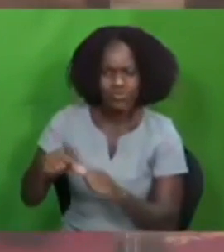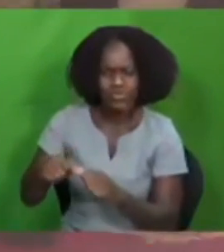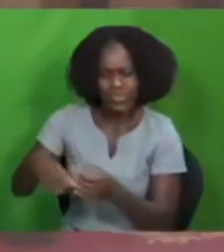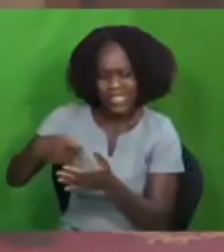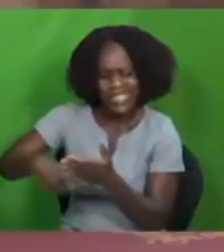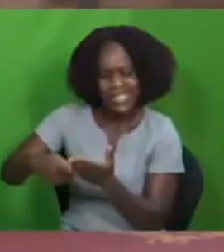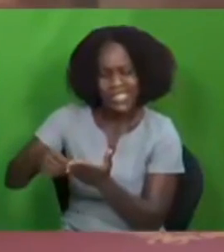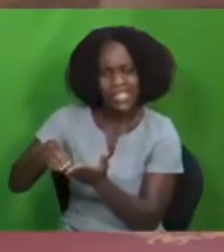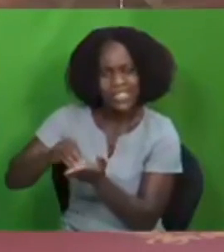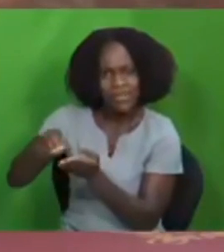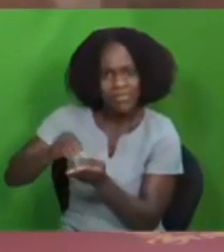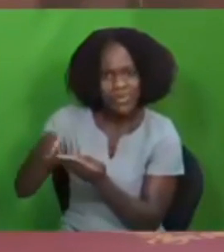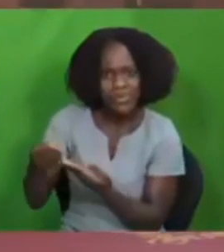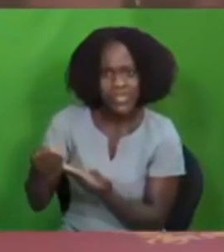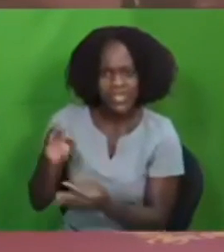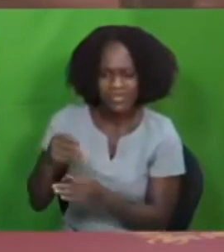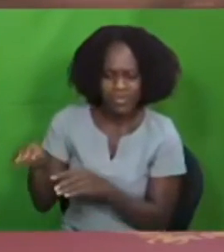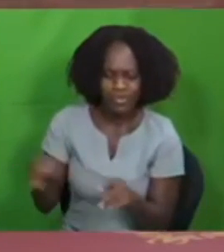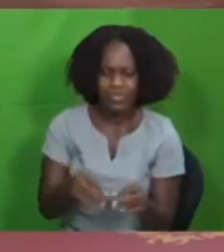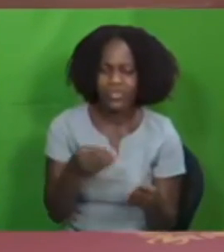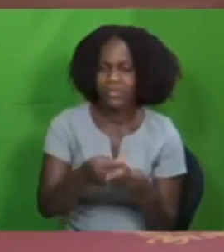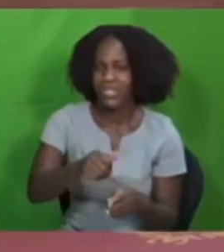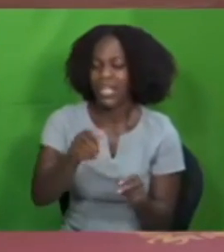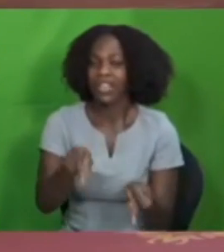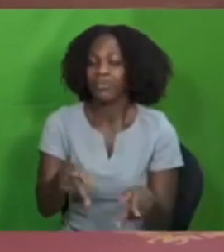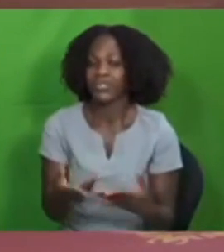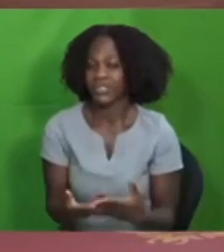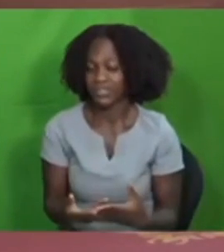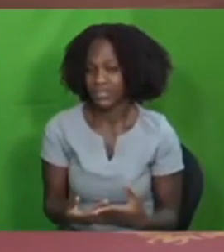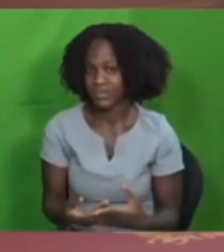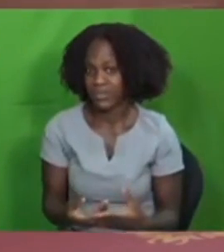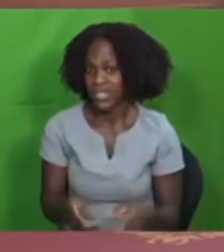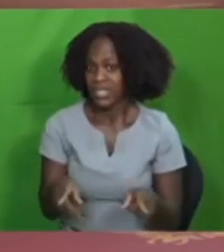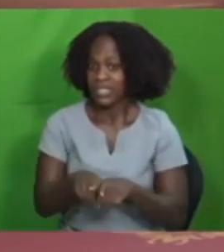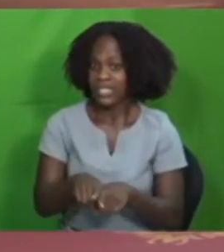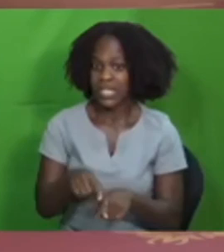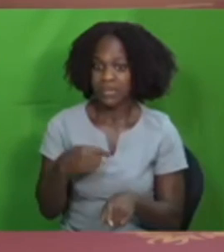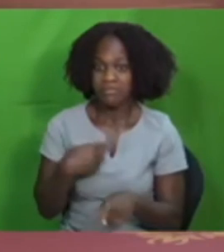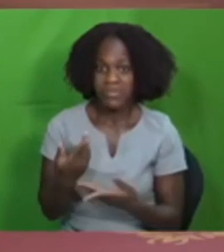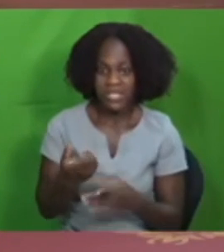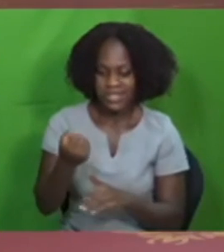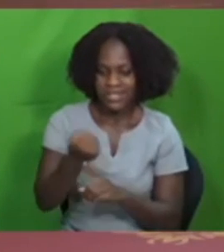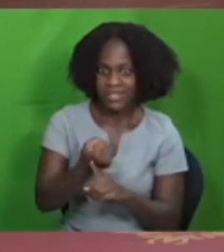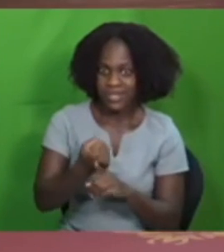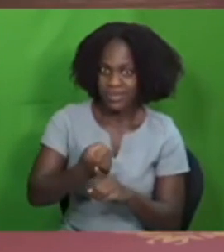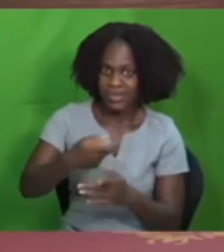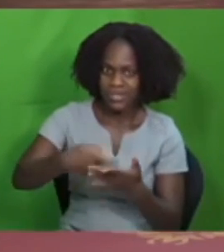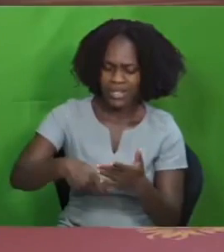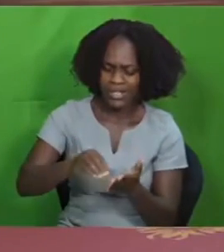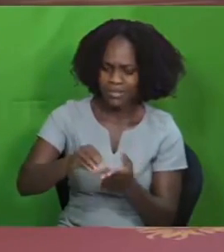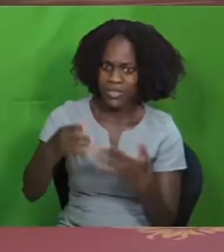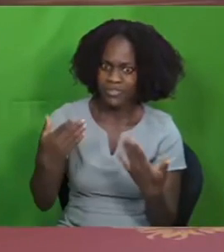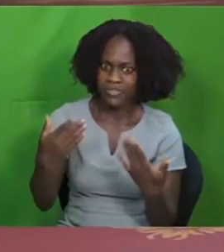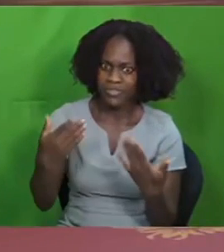I transfer that same money to somebody else? Mr. Speaker, in the same way, when I finish paying taxes on my income and I